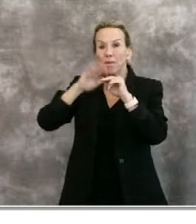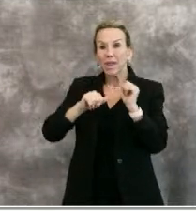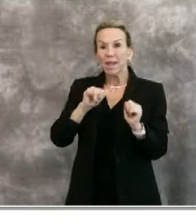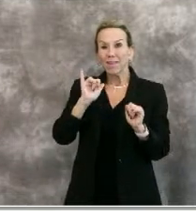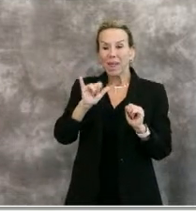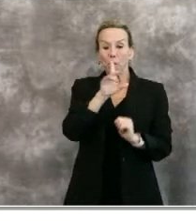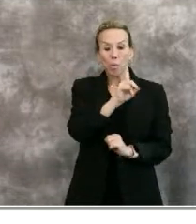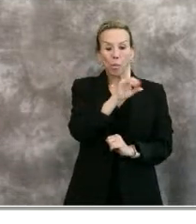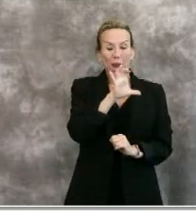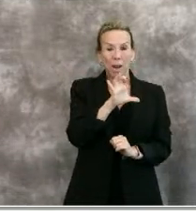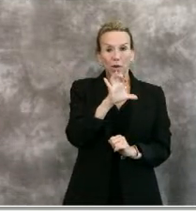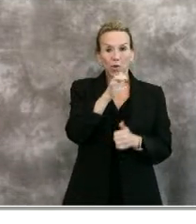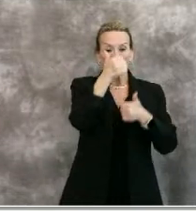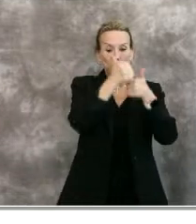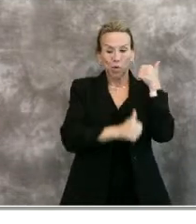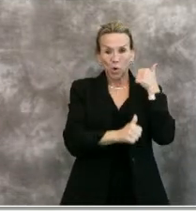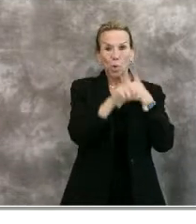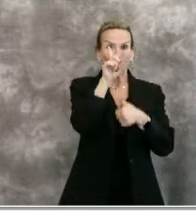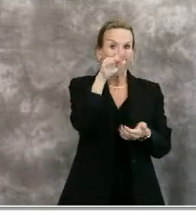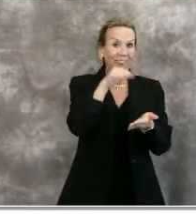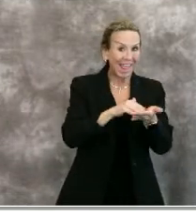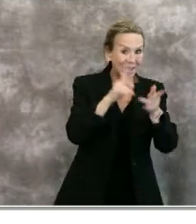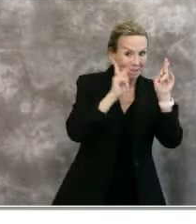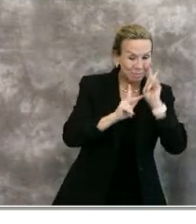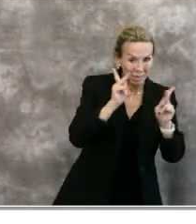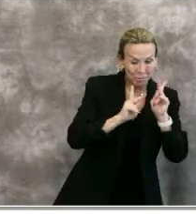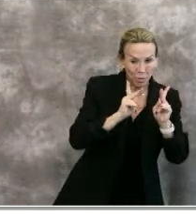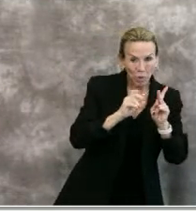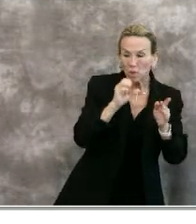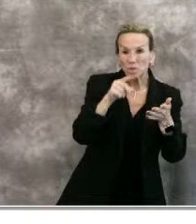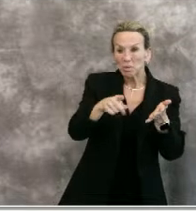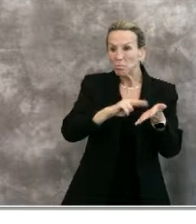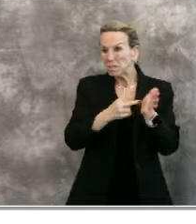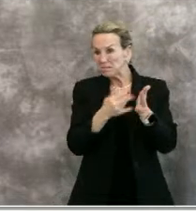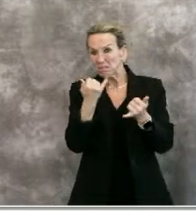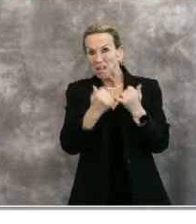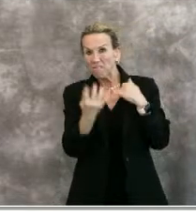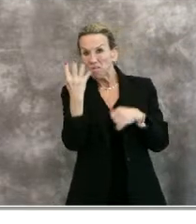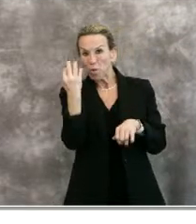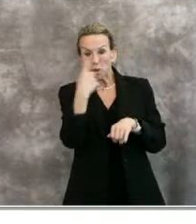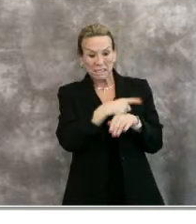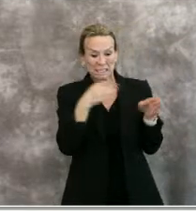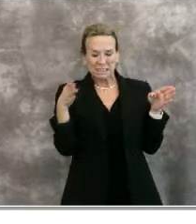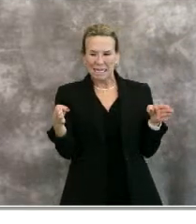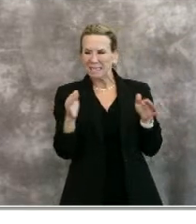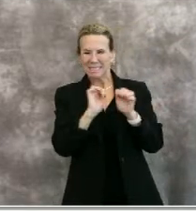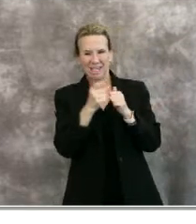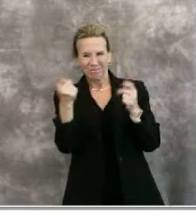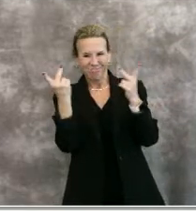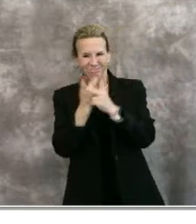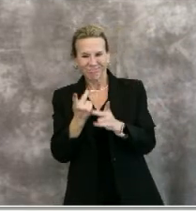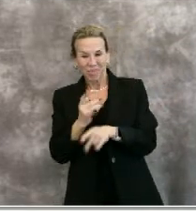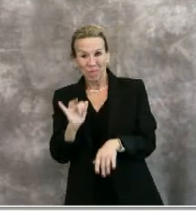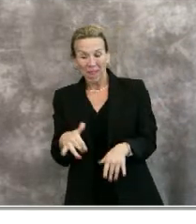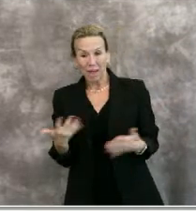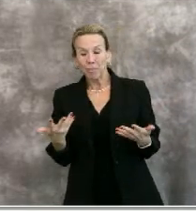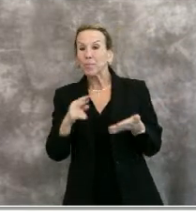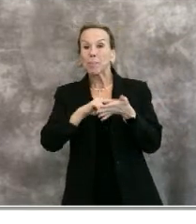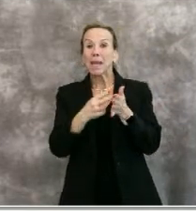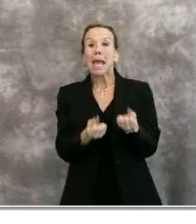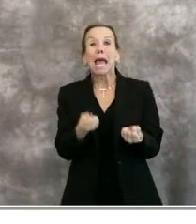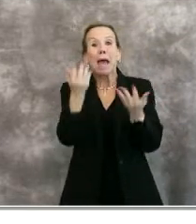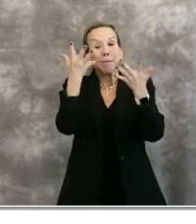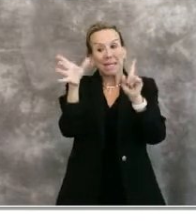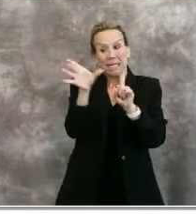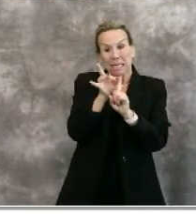per 100,000 population. So over the past 14 days. So the way this is calculated is the number of